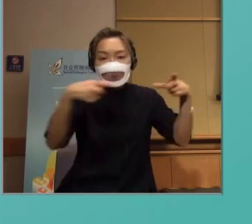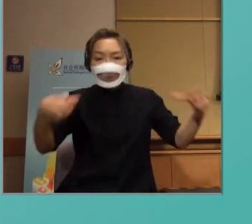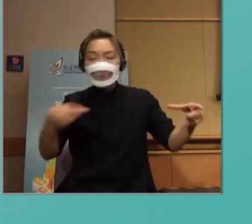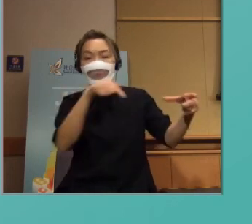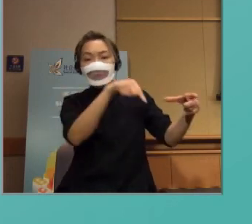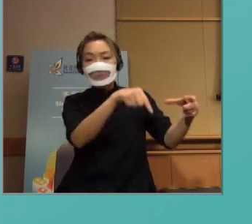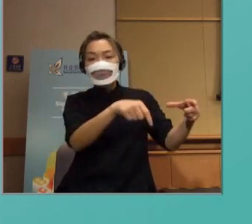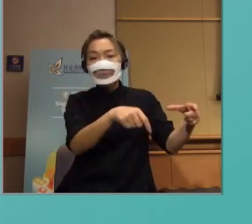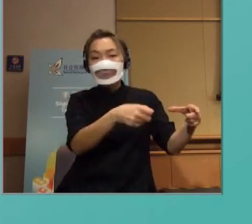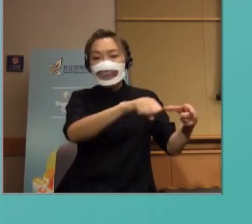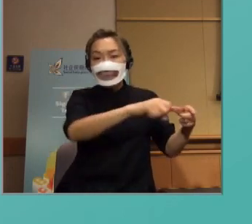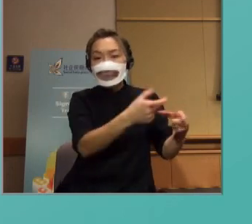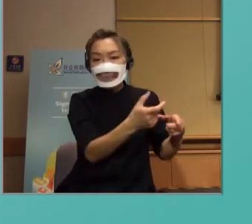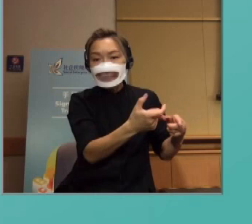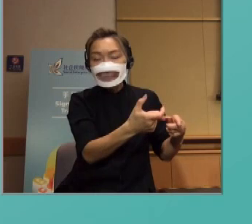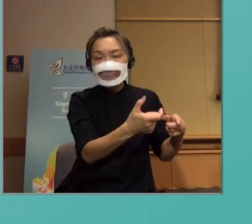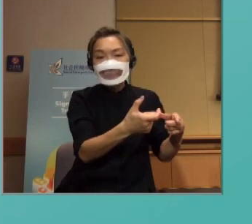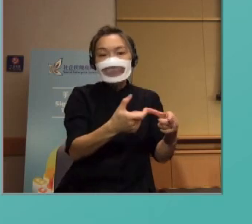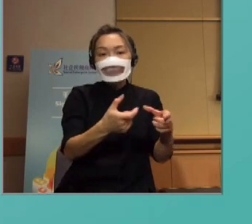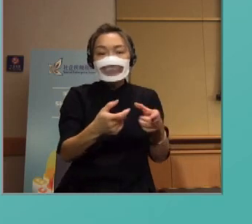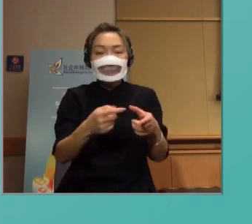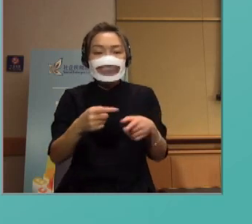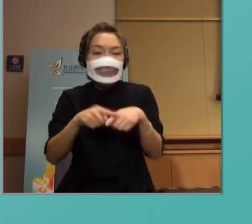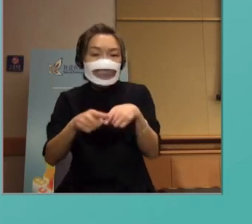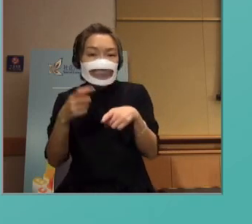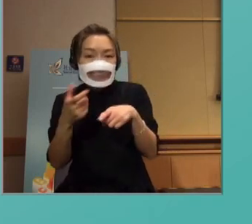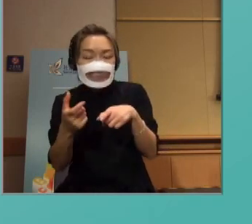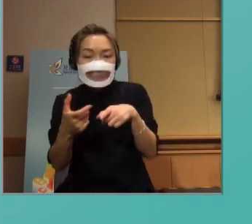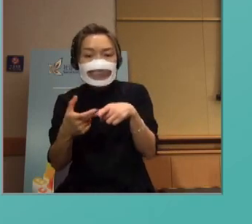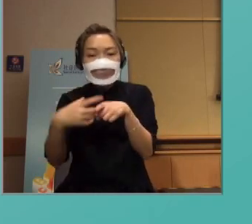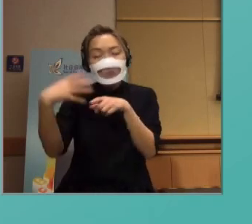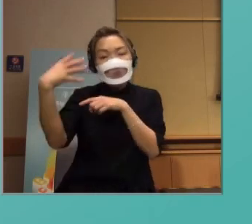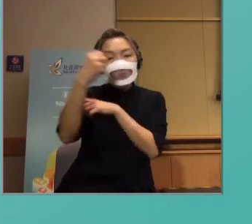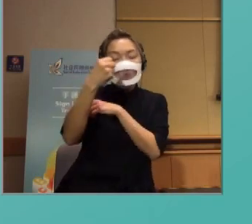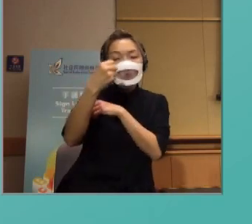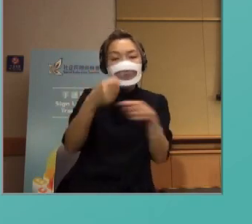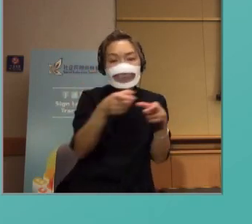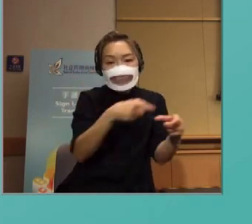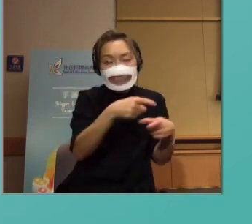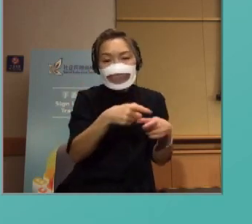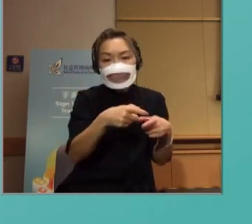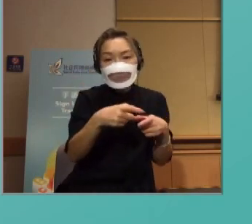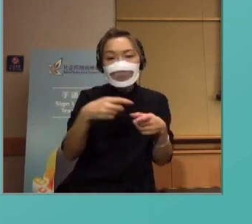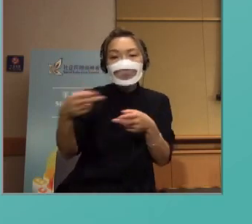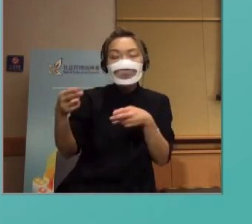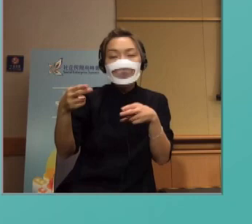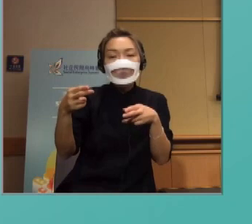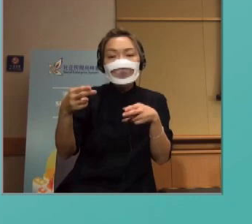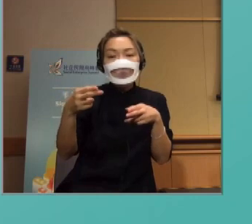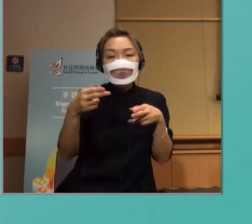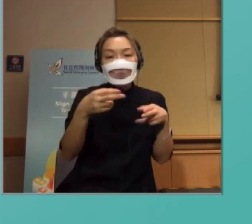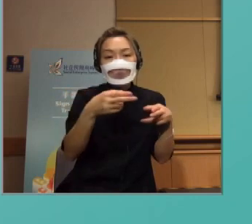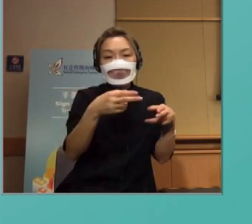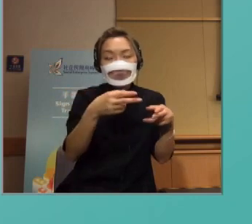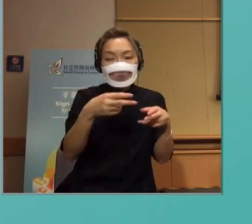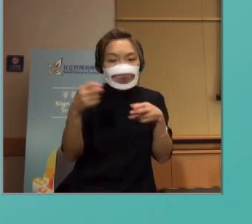things back to the public and to the market. And if it goes back to fiat, that means it's going to go back to huge centralized